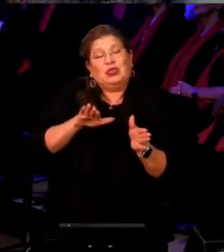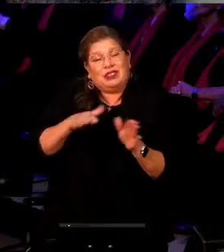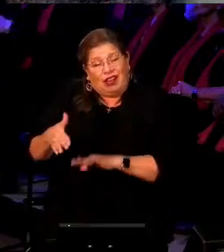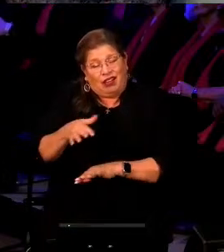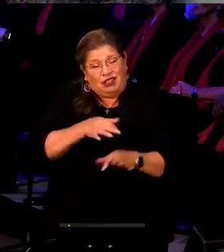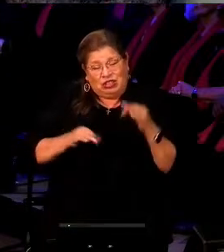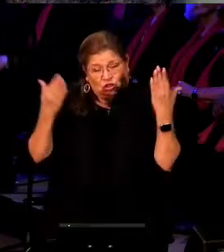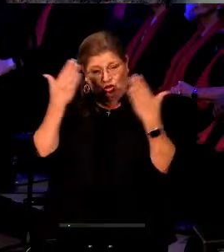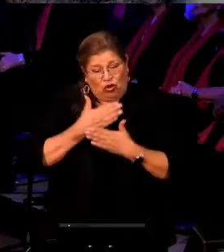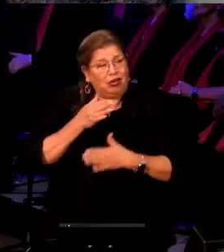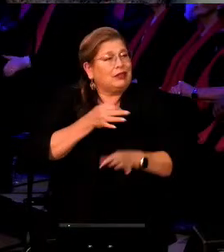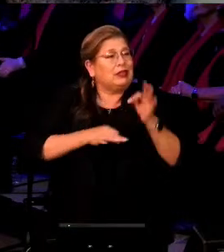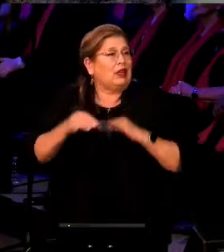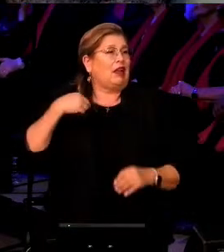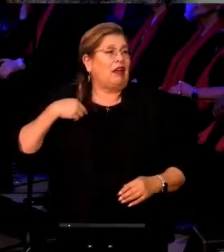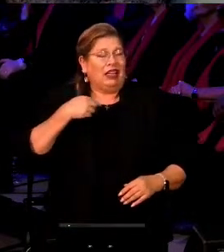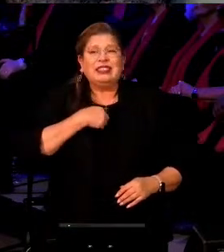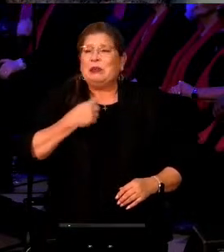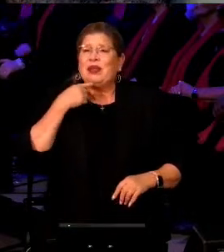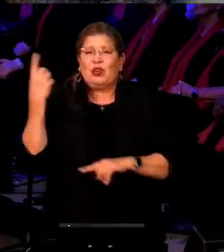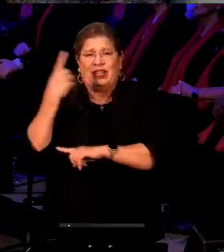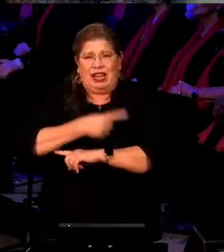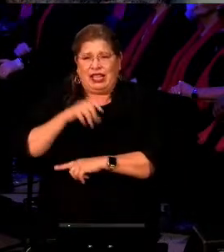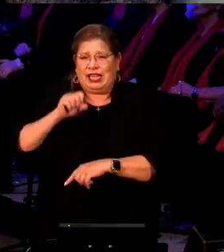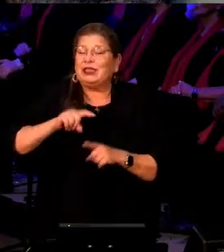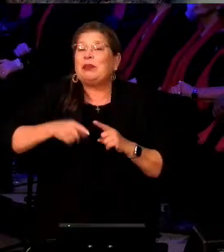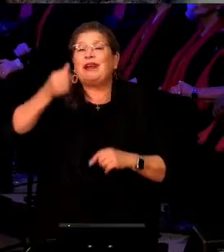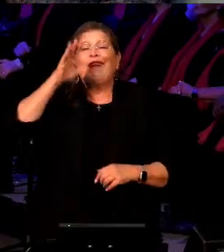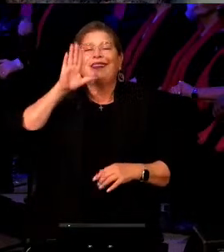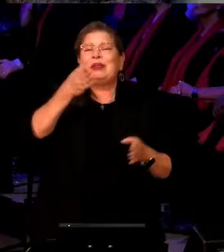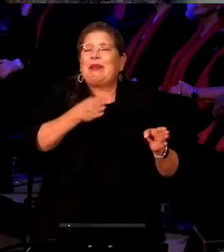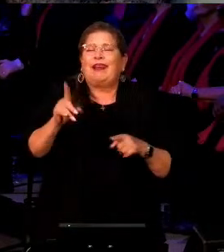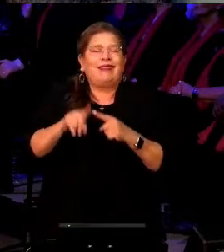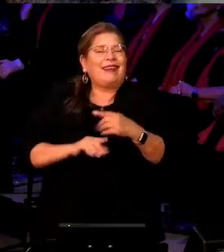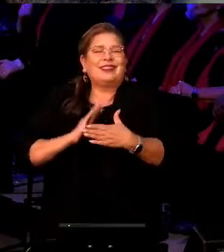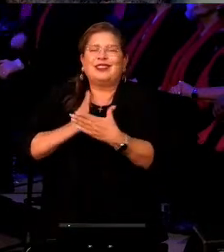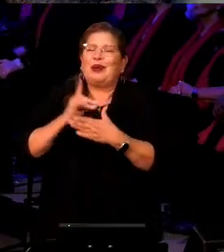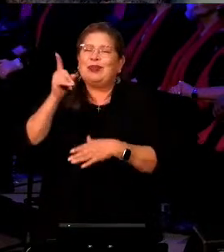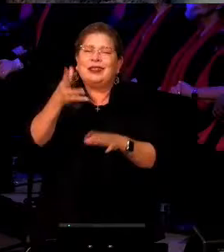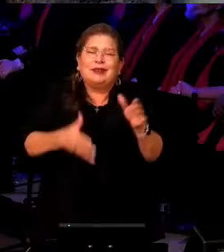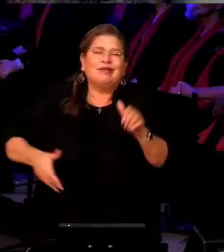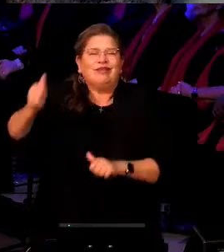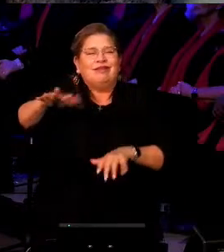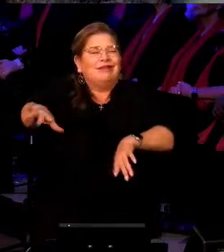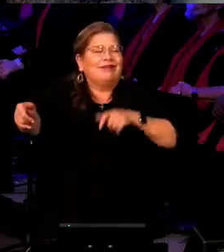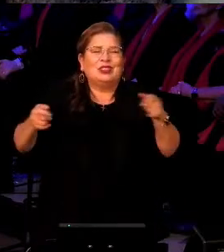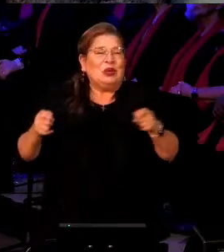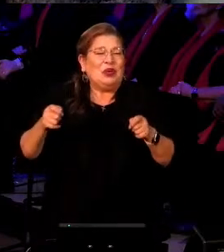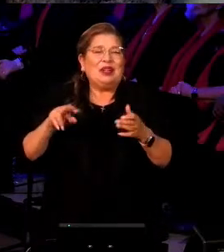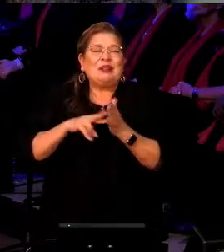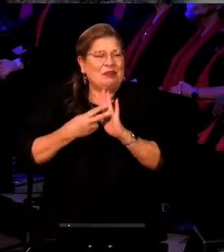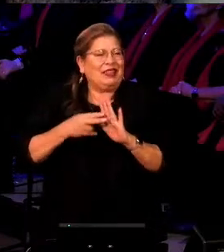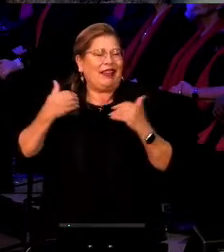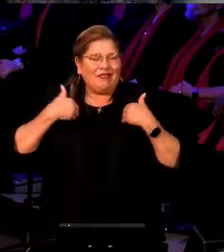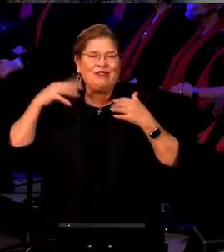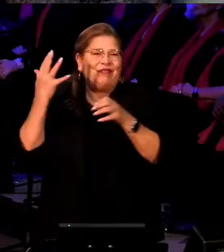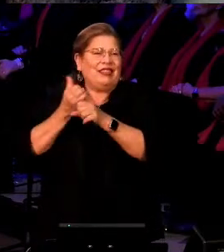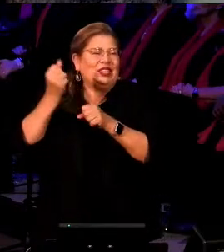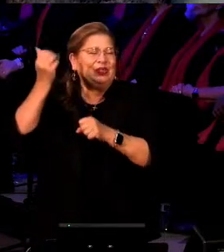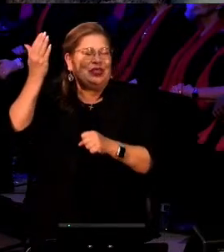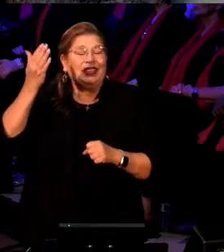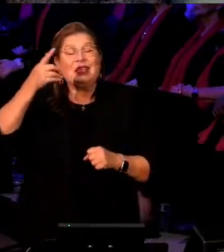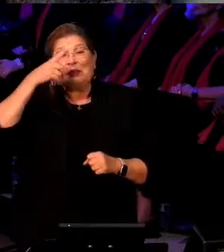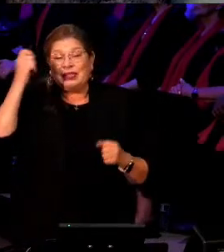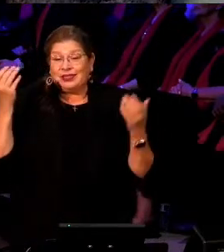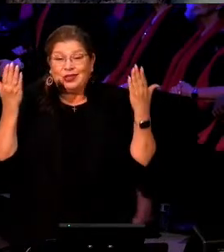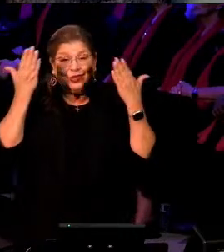day, but the plan of God, unstoppable and sovereign, is ultimately a plan for victory, because